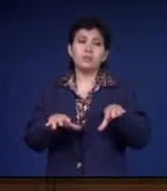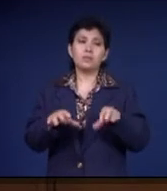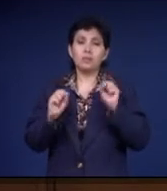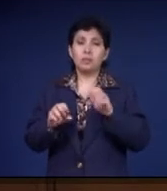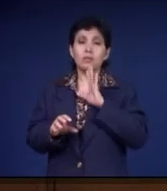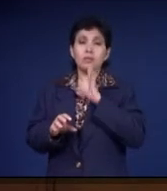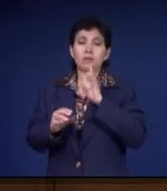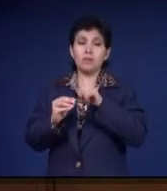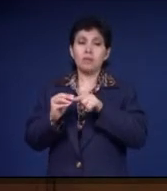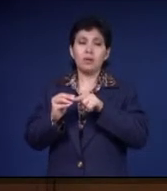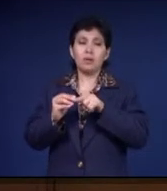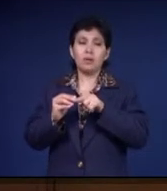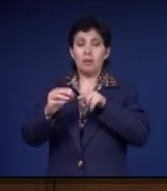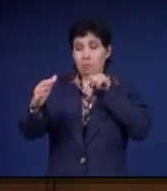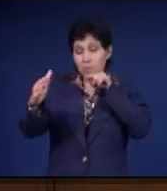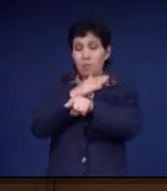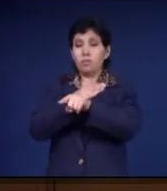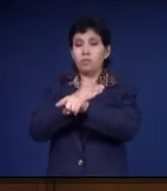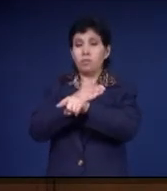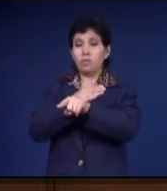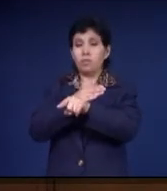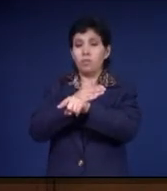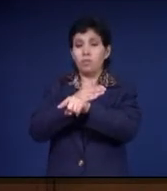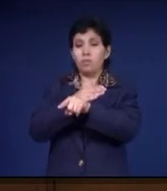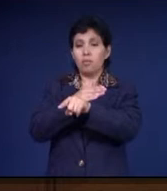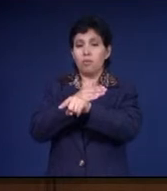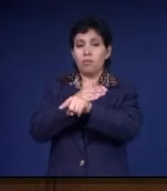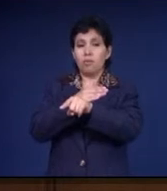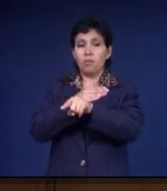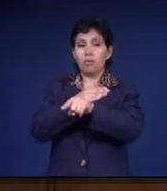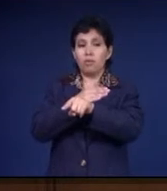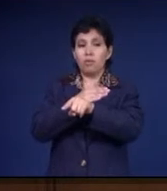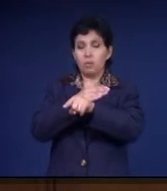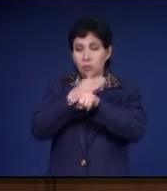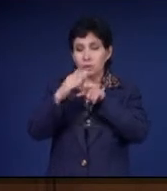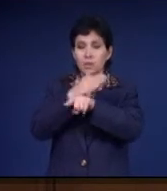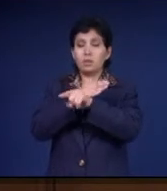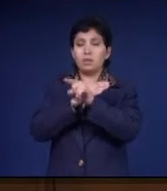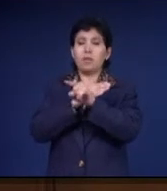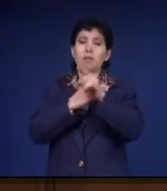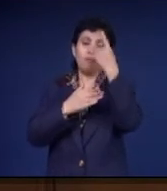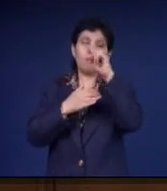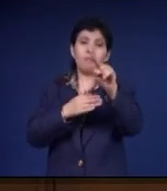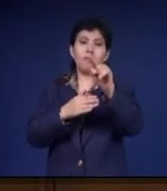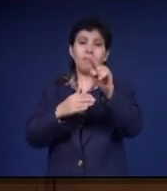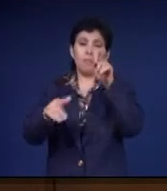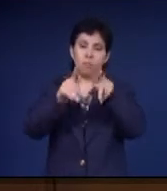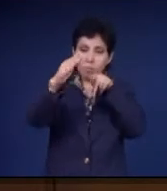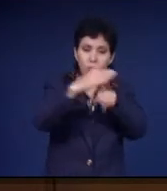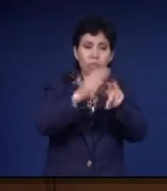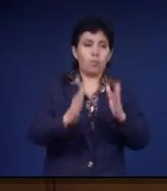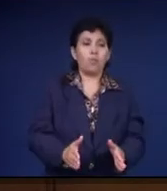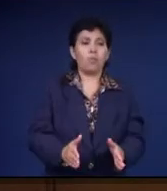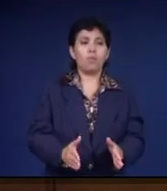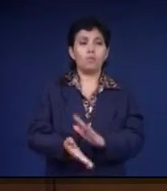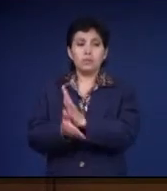can talk about killing or murder. You can't just do an experiment on killing or murder. The most you can do is on